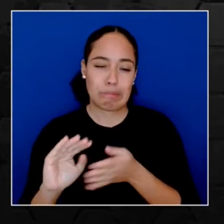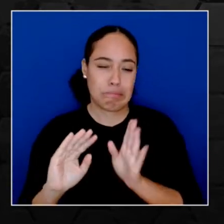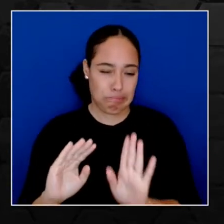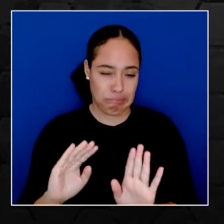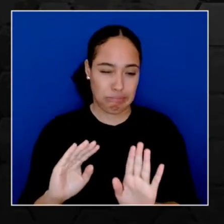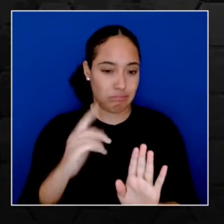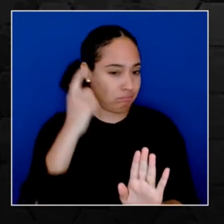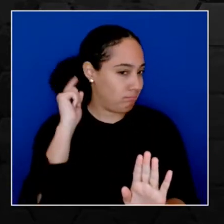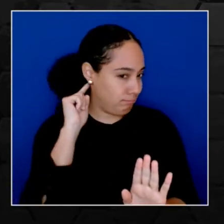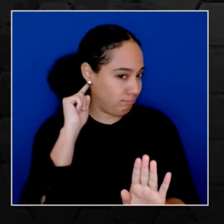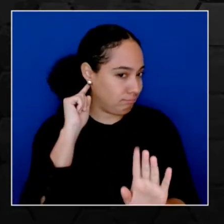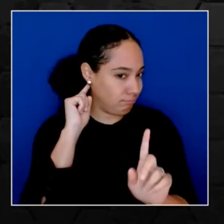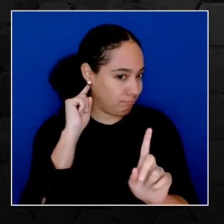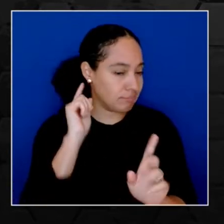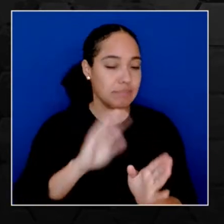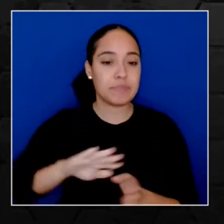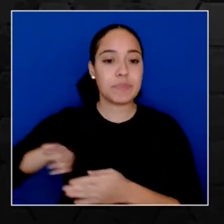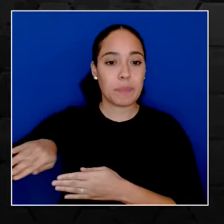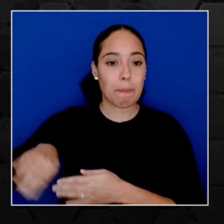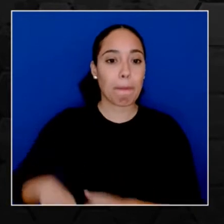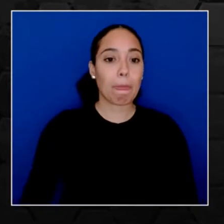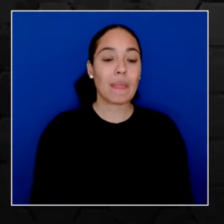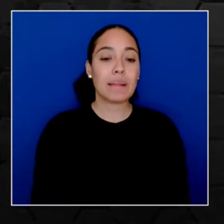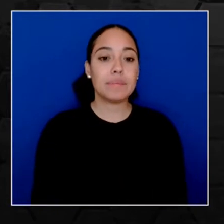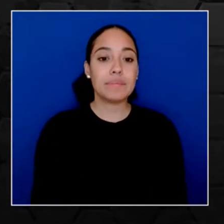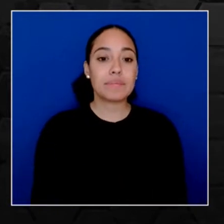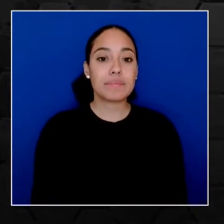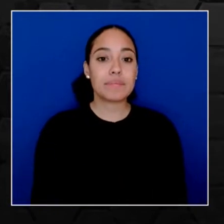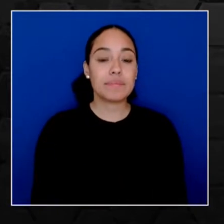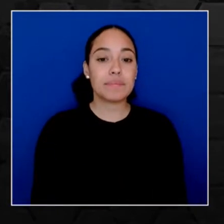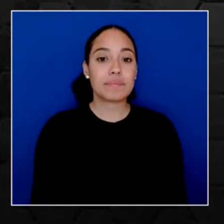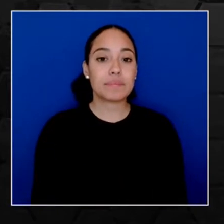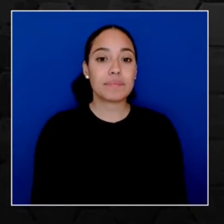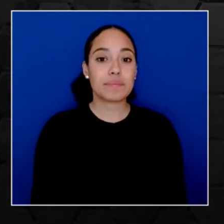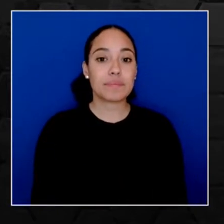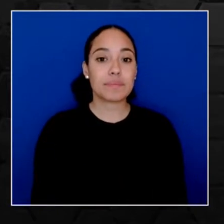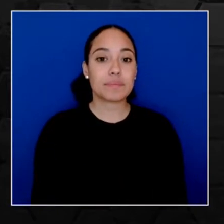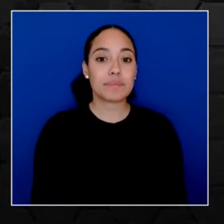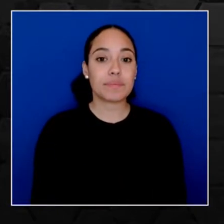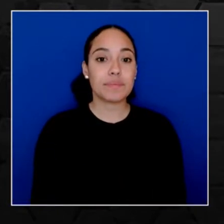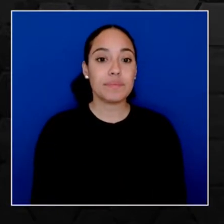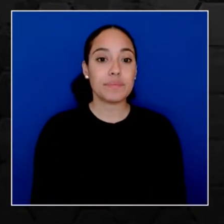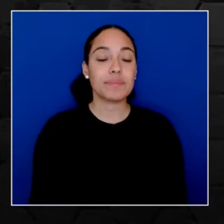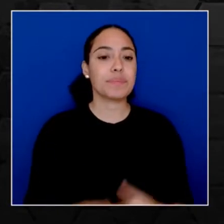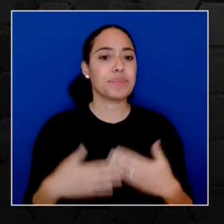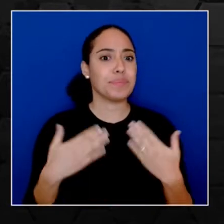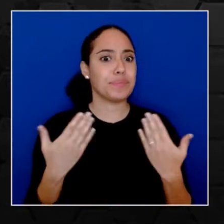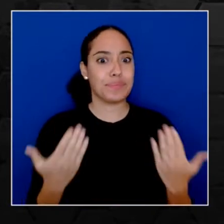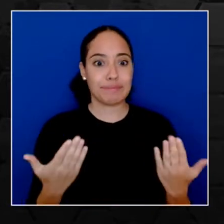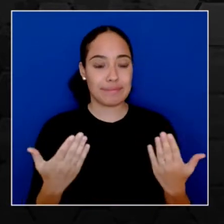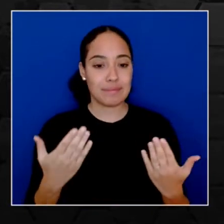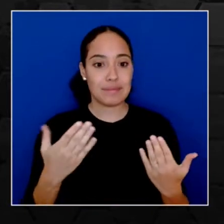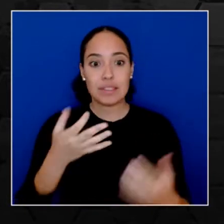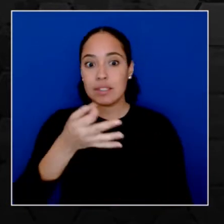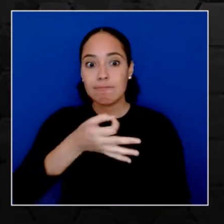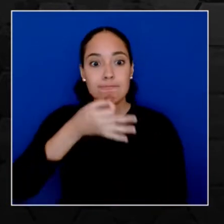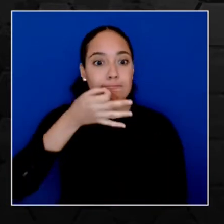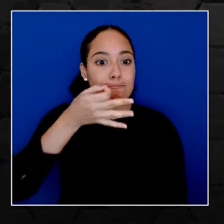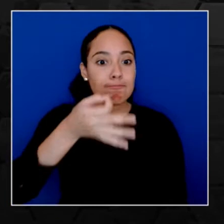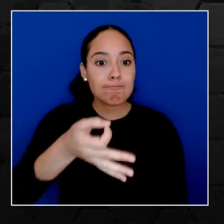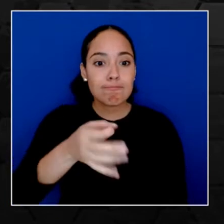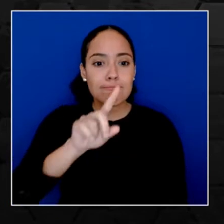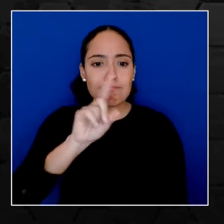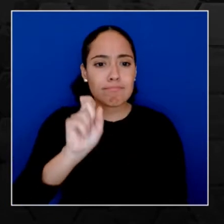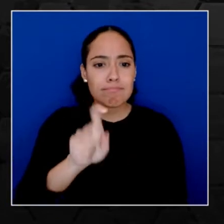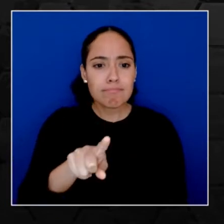start off. So uh, so the fundamental question which is raised is what is